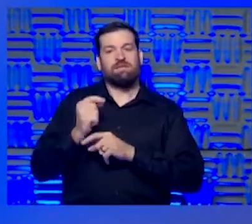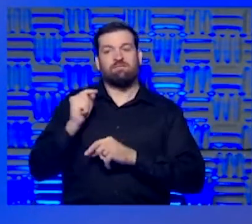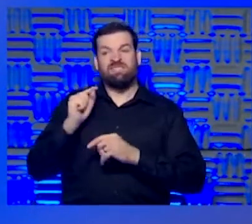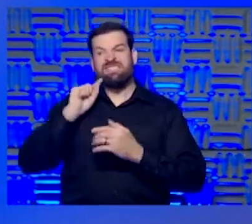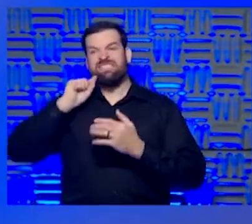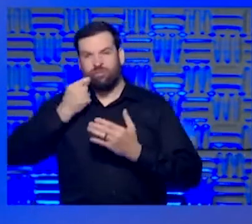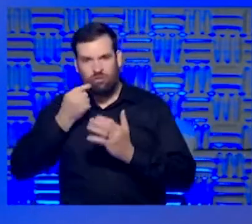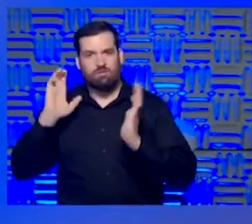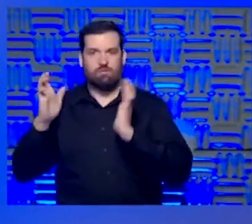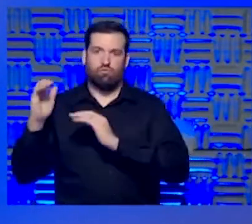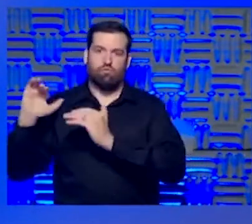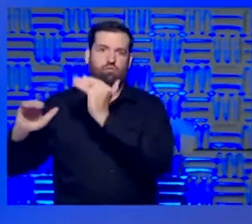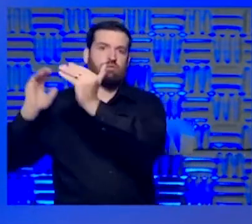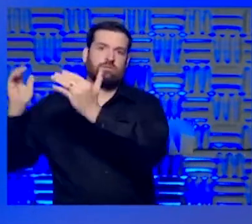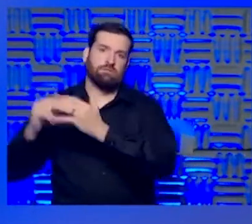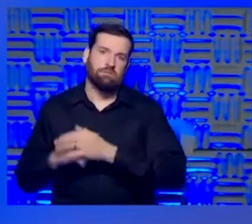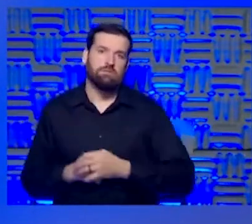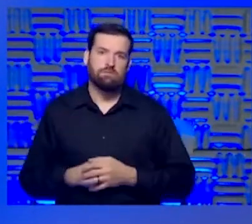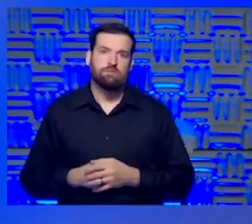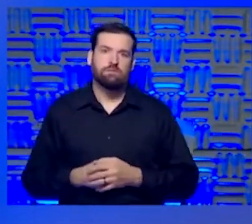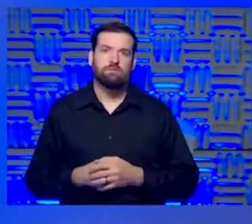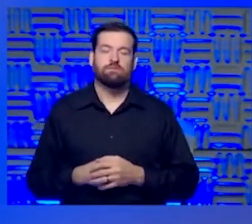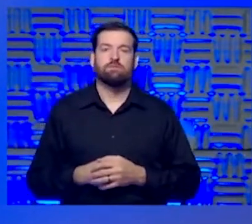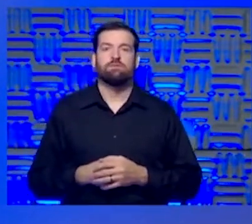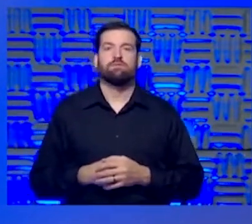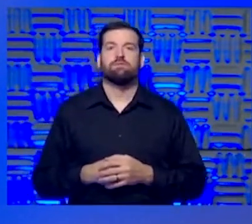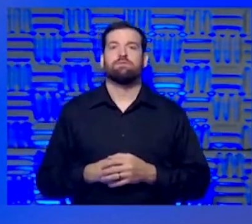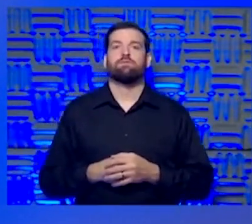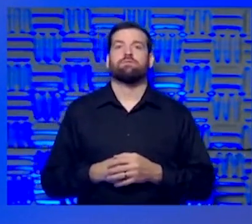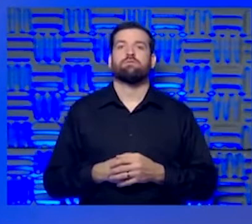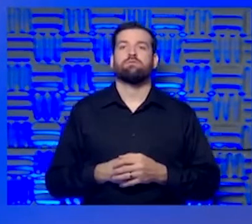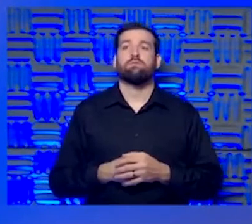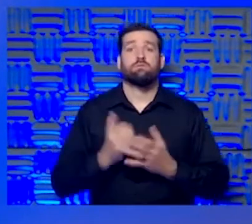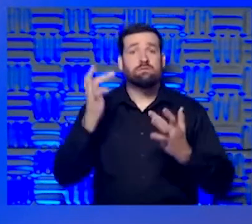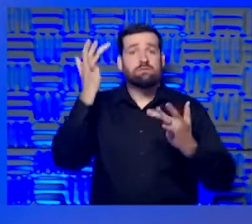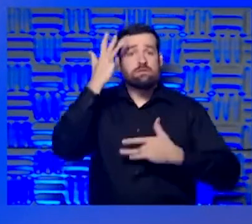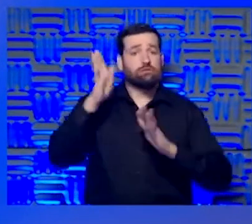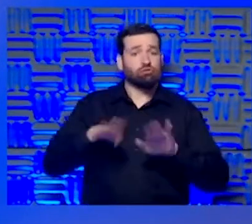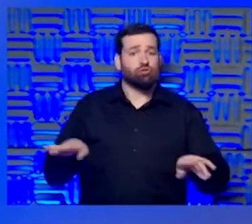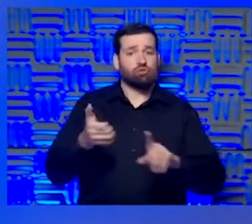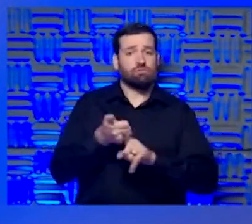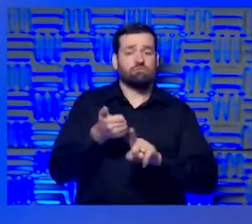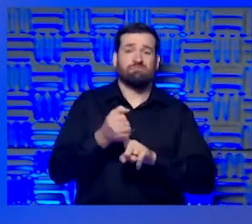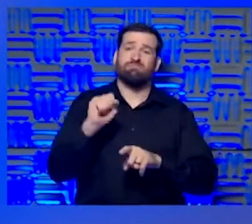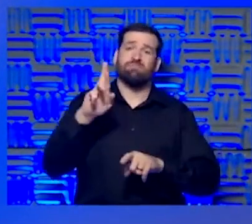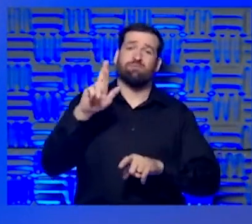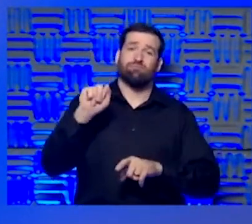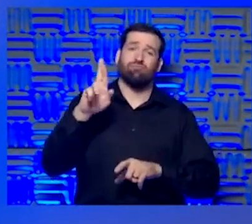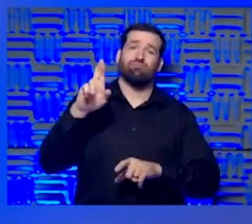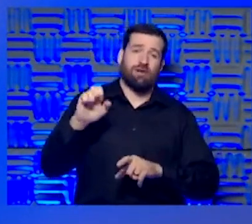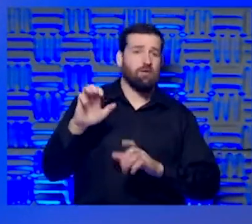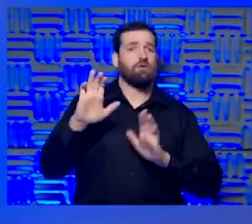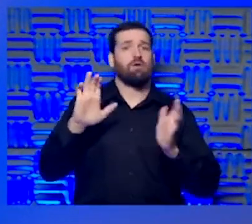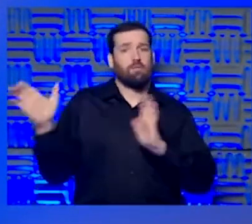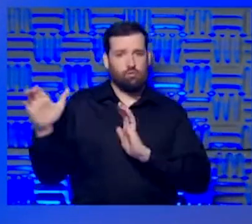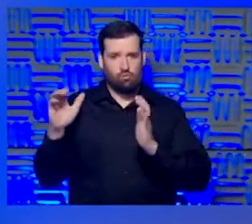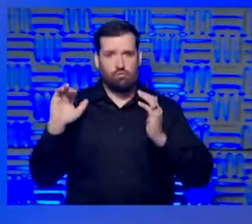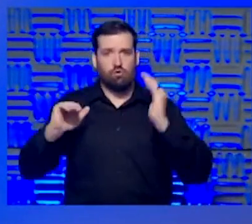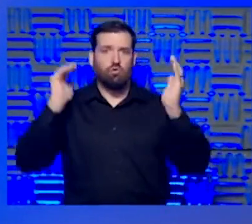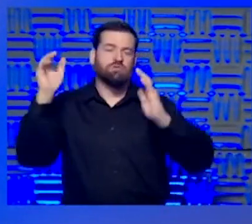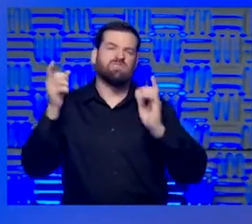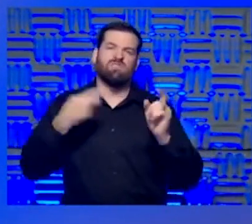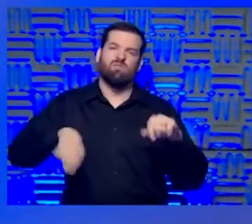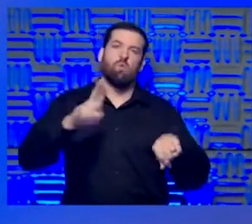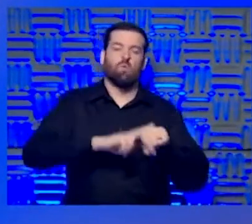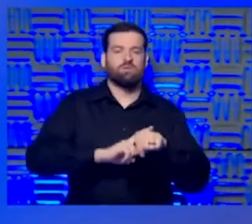adults are. The ill children are exceedingly rare compared to adults, and then of course the